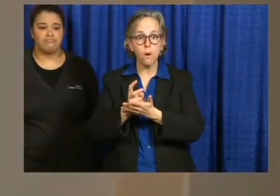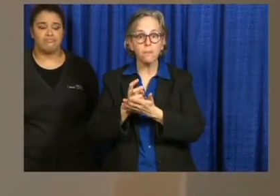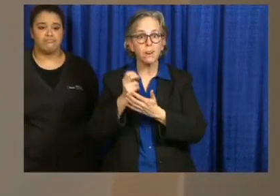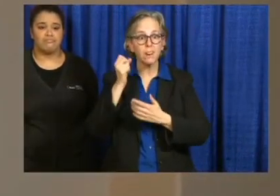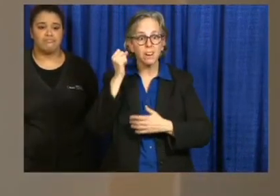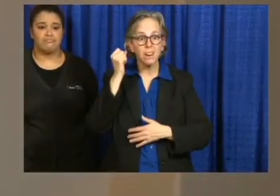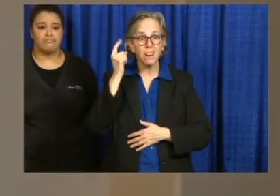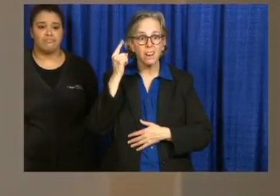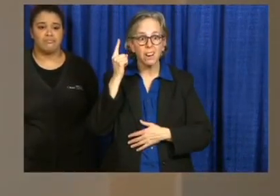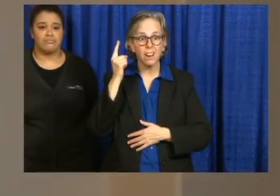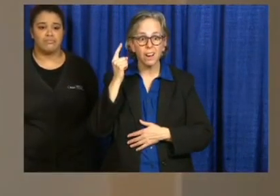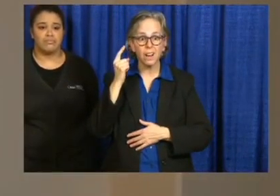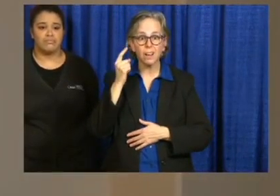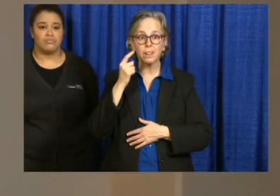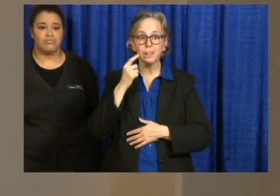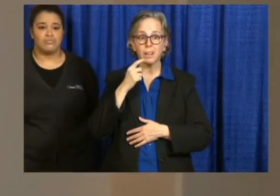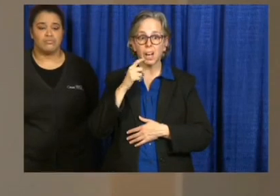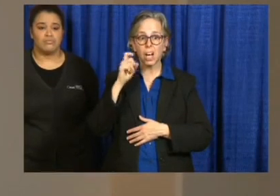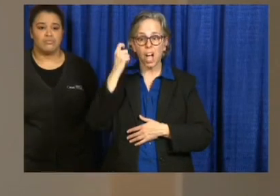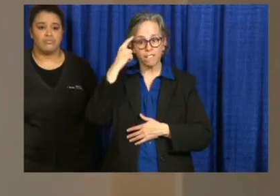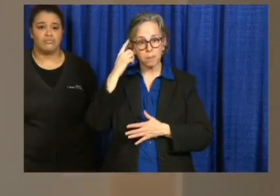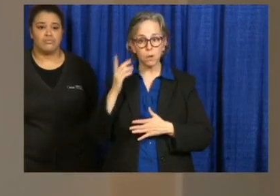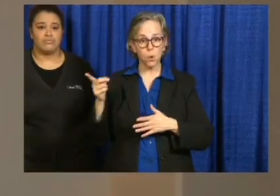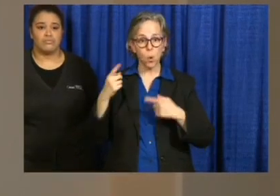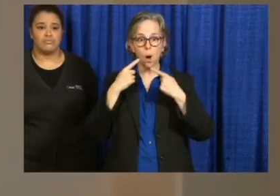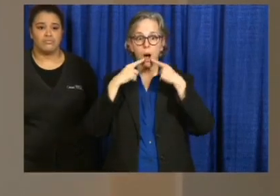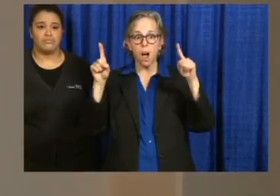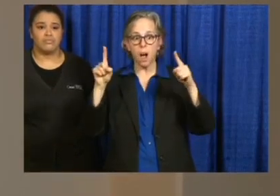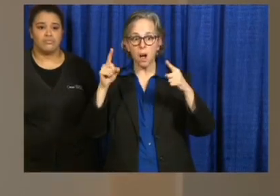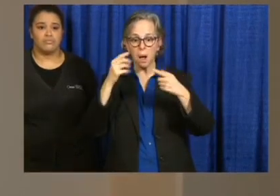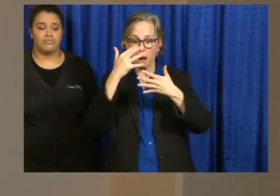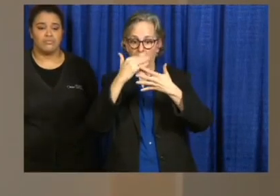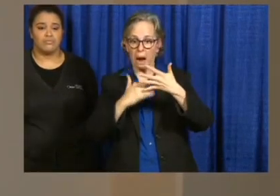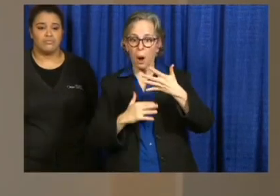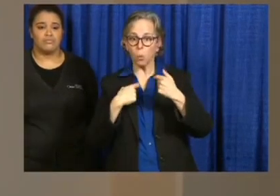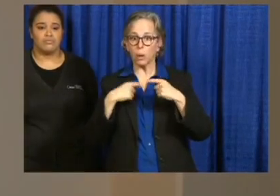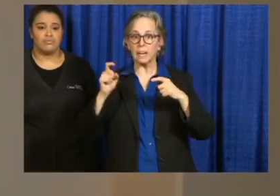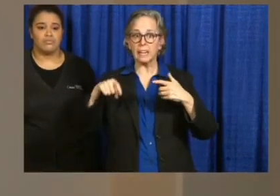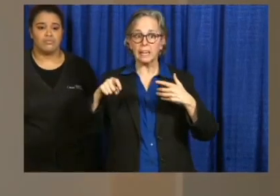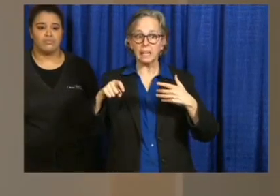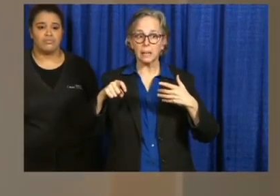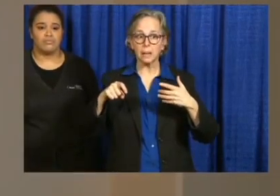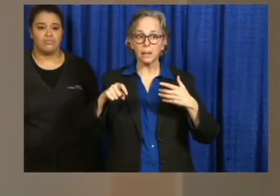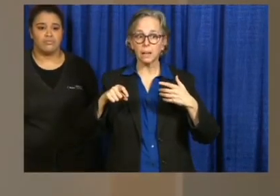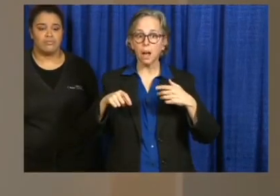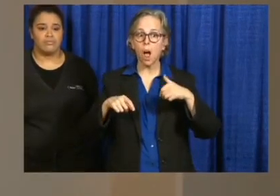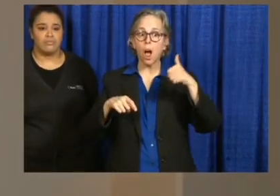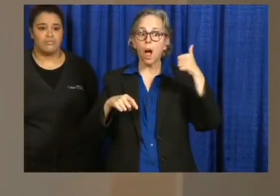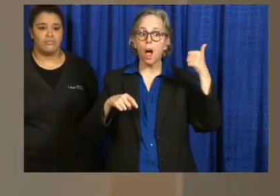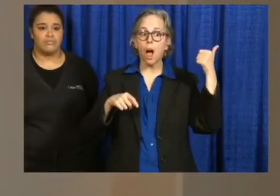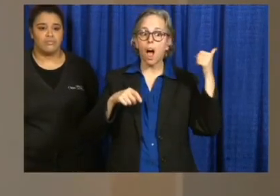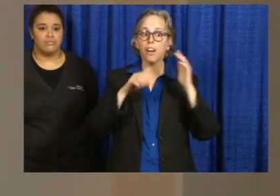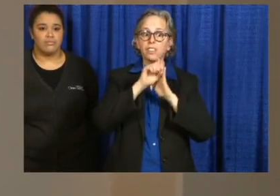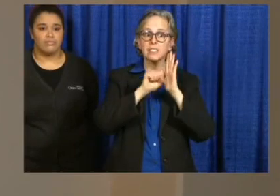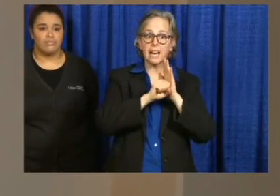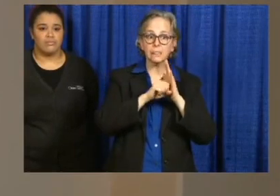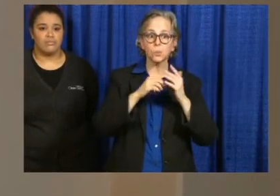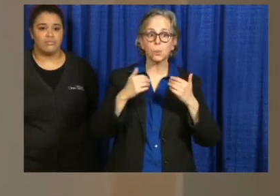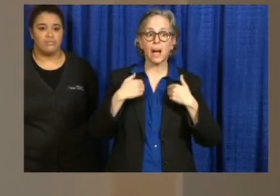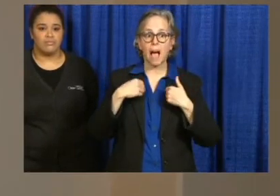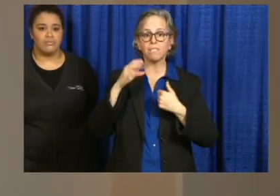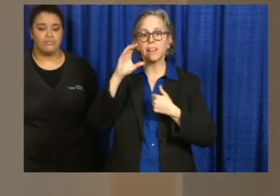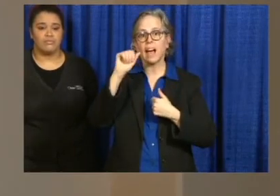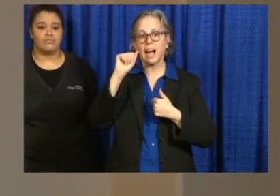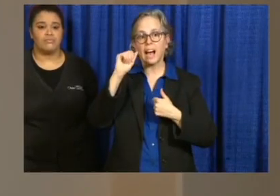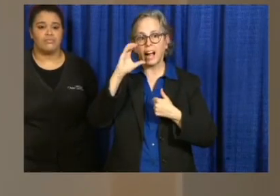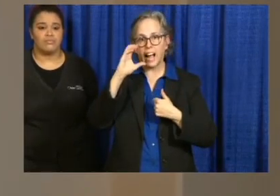of things that you need that are eligible. And then they're backing that out from the CARE Act. So the CARE Act took care of some of those things, and